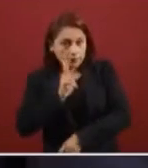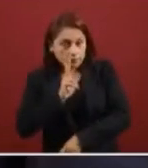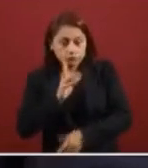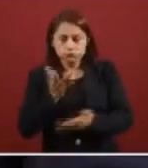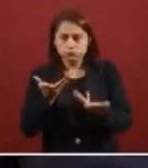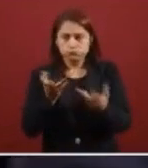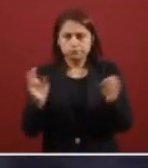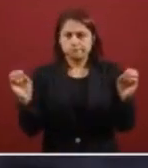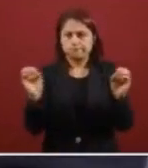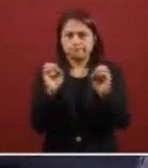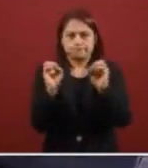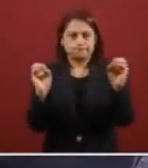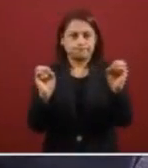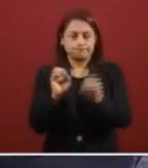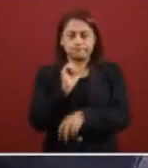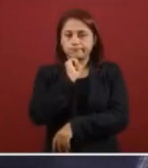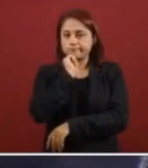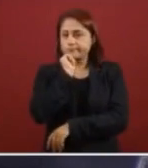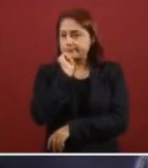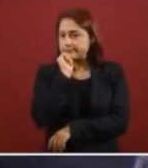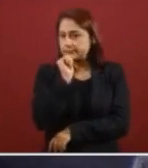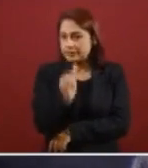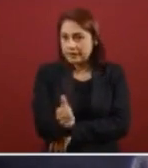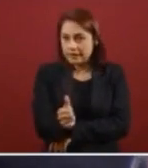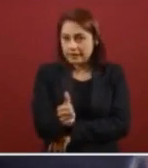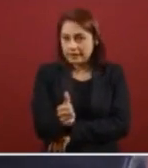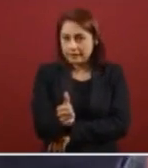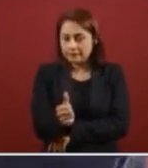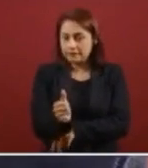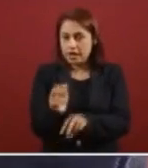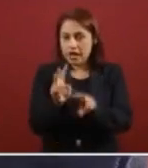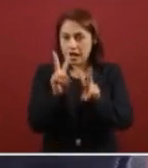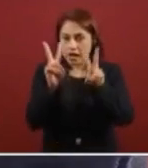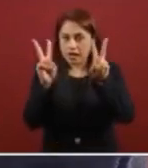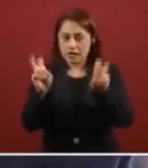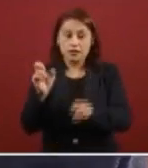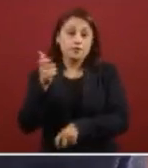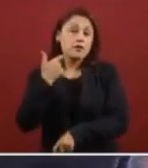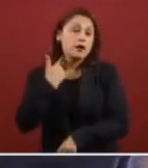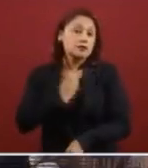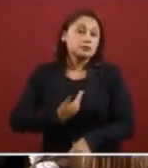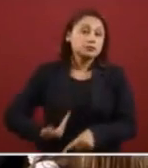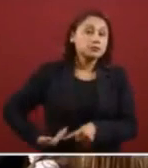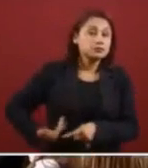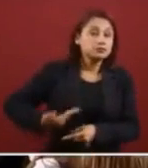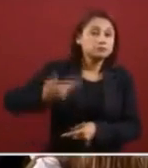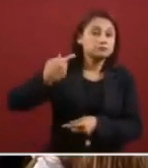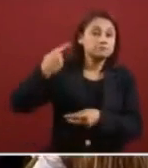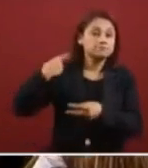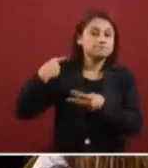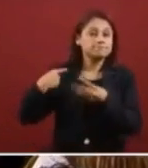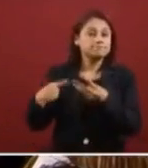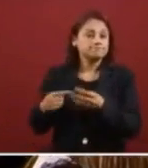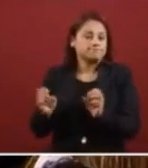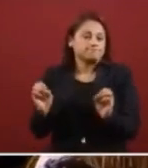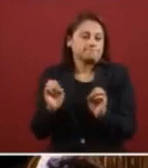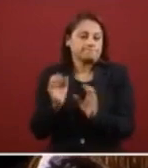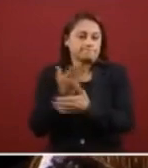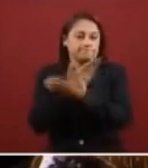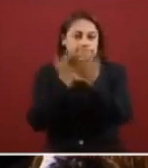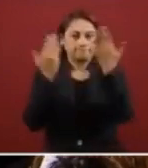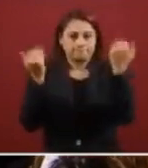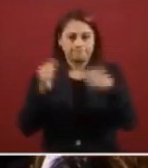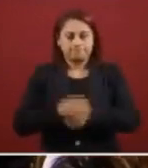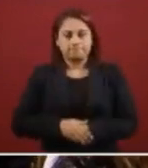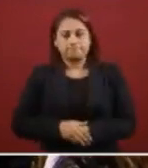nada. We don't have anything like anything proof or anything against the